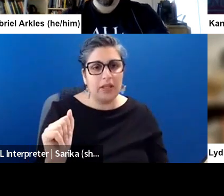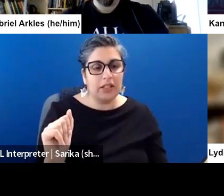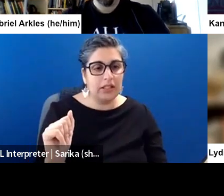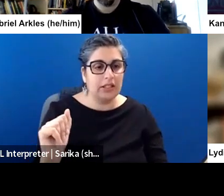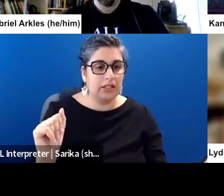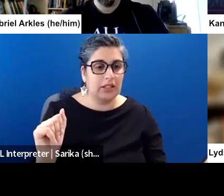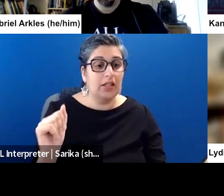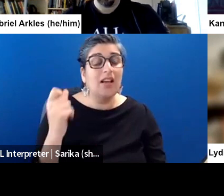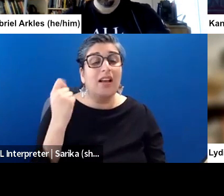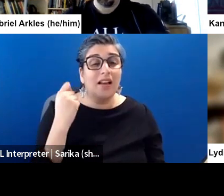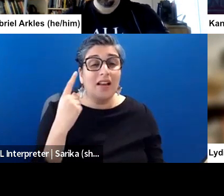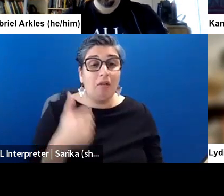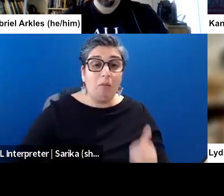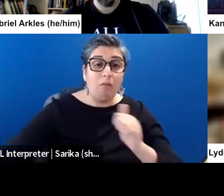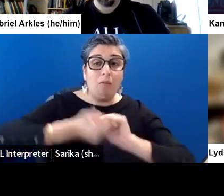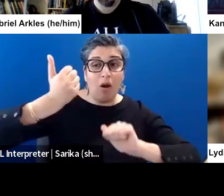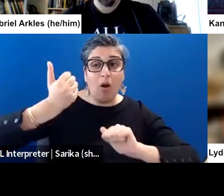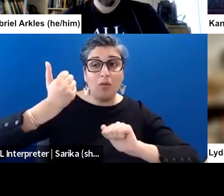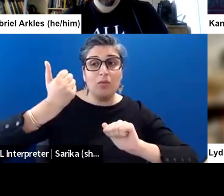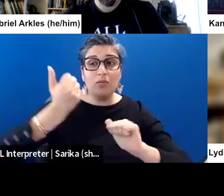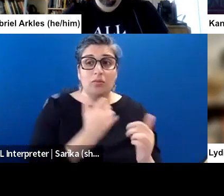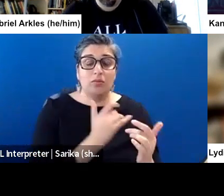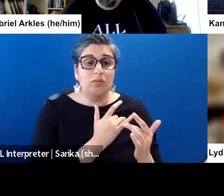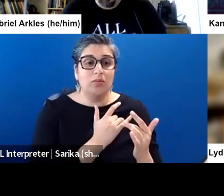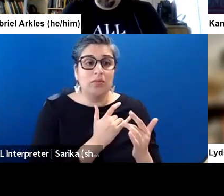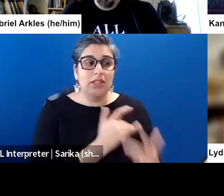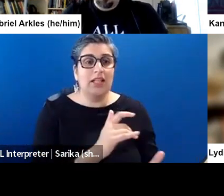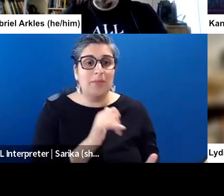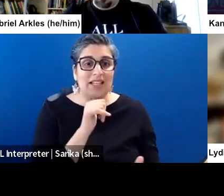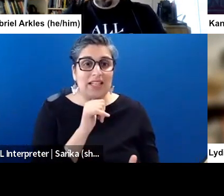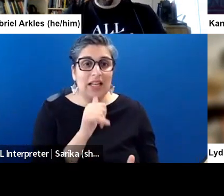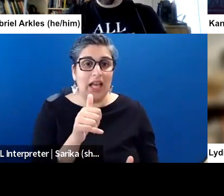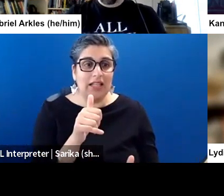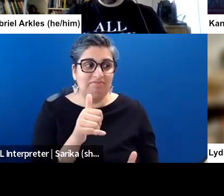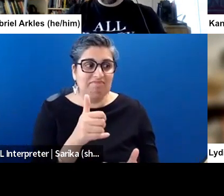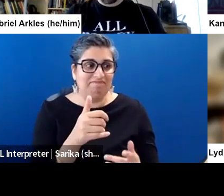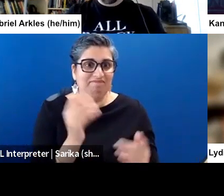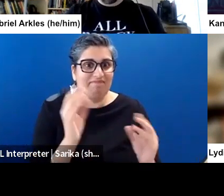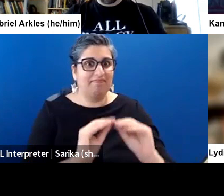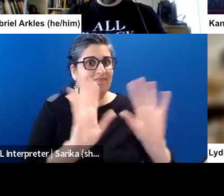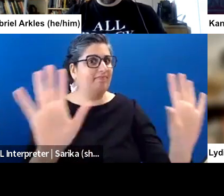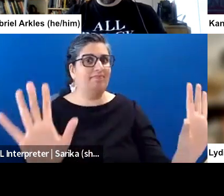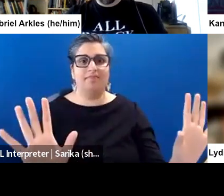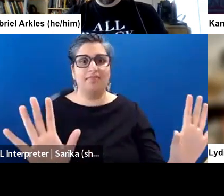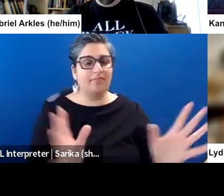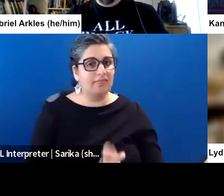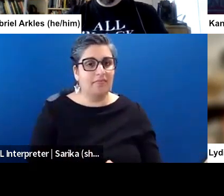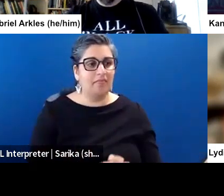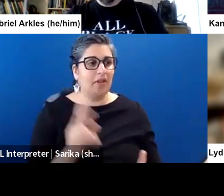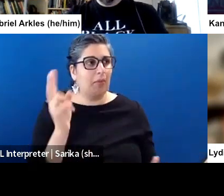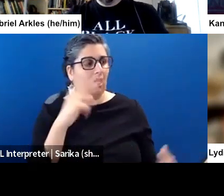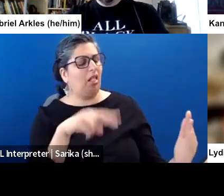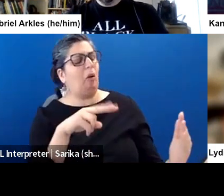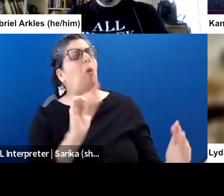most mental health disabilities are non-apparent. And people don't look at you and say, oh, you